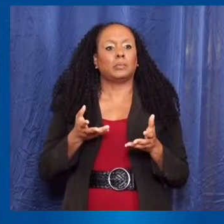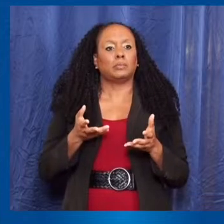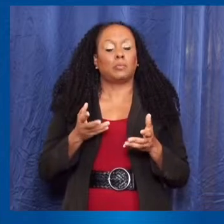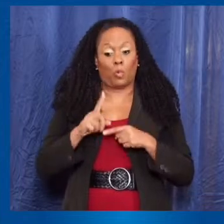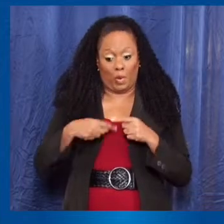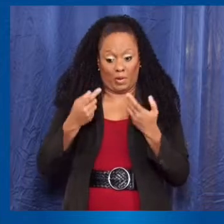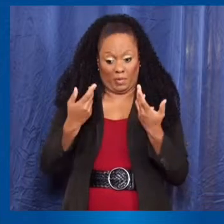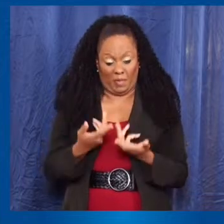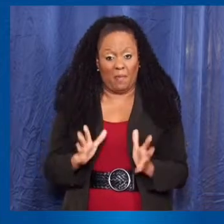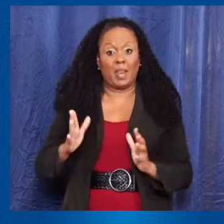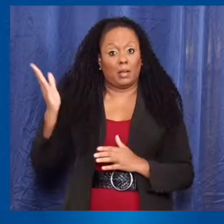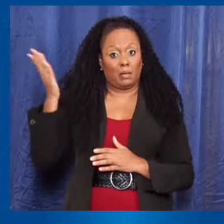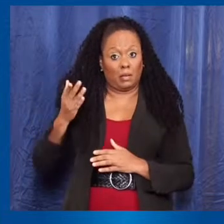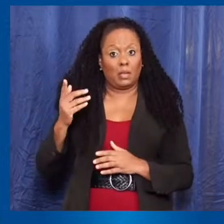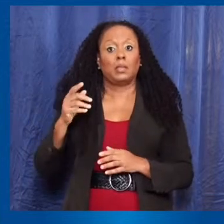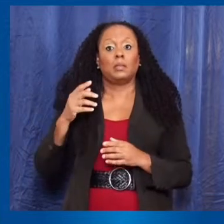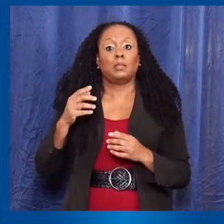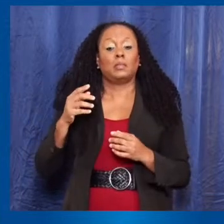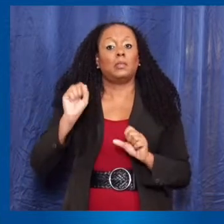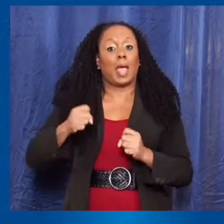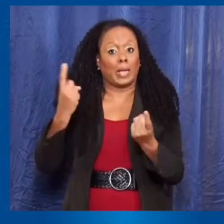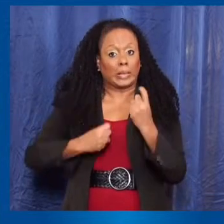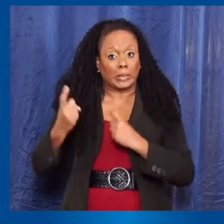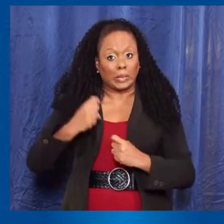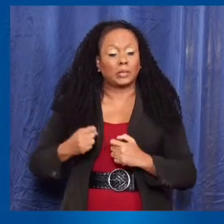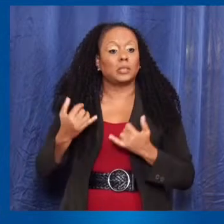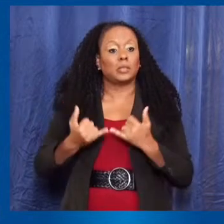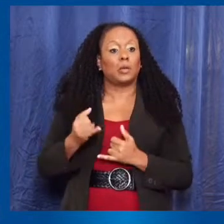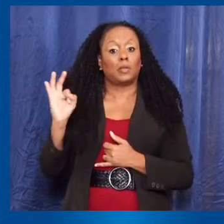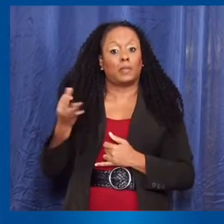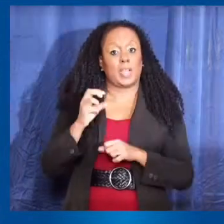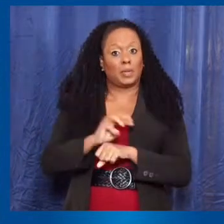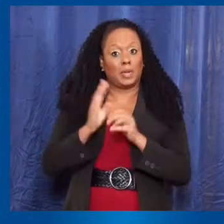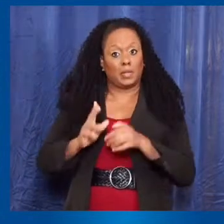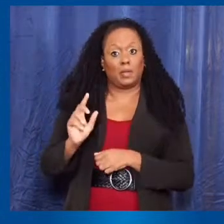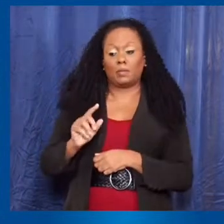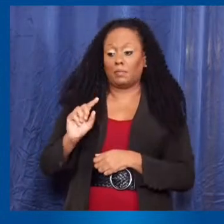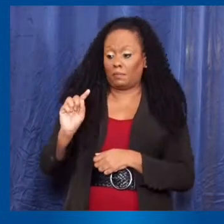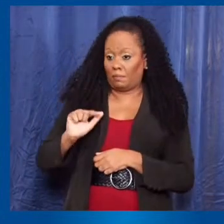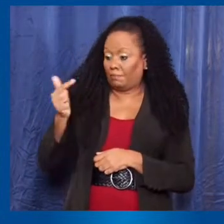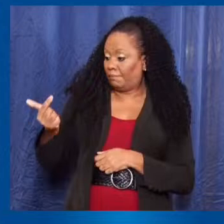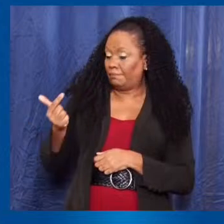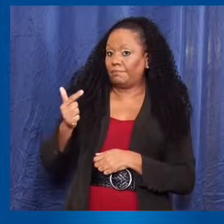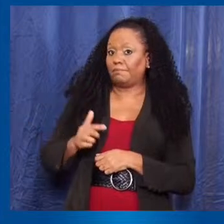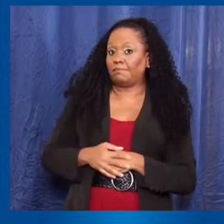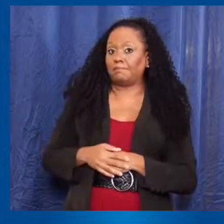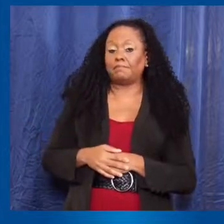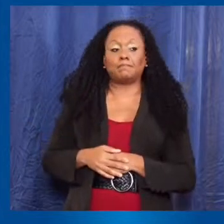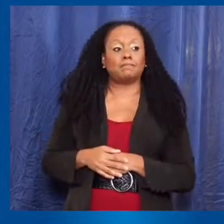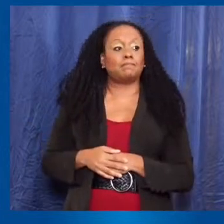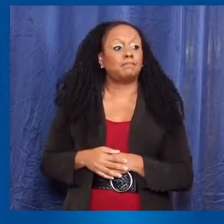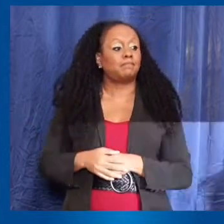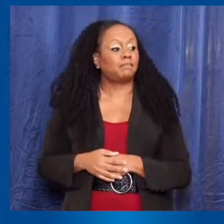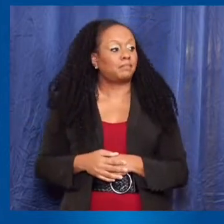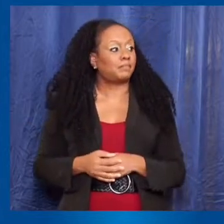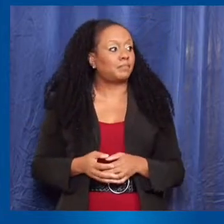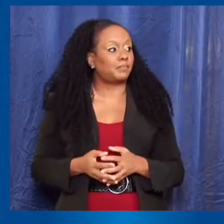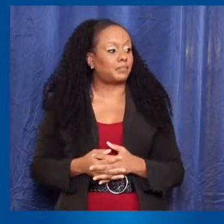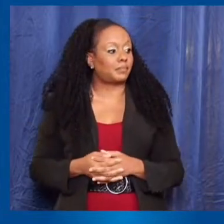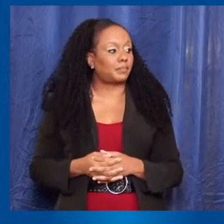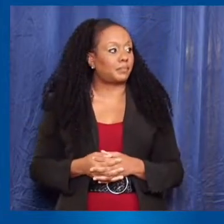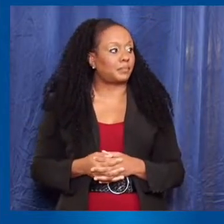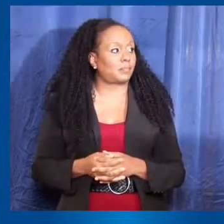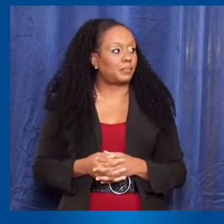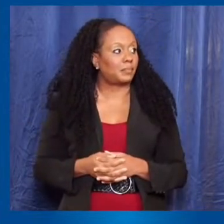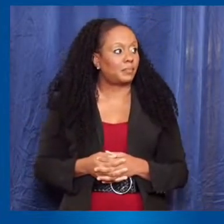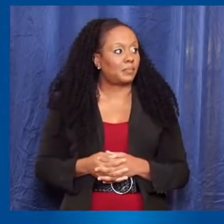address. At this point, I'll invite the French Minister to open the remarks. Okay. Thank you